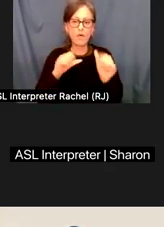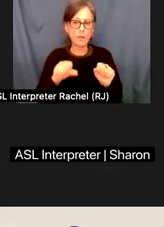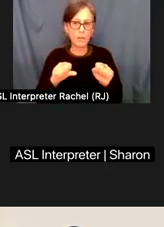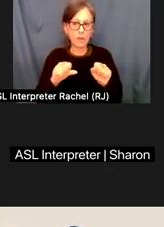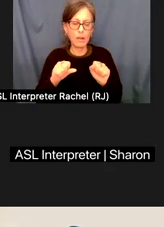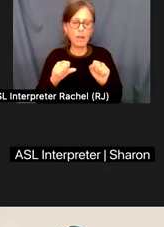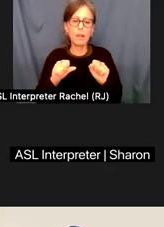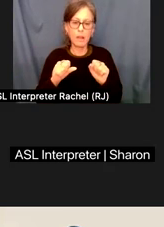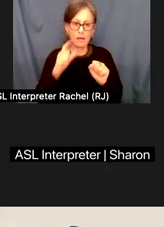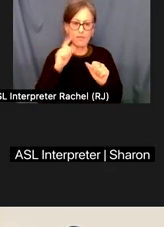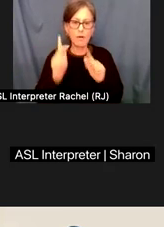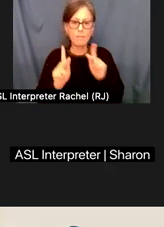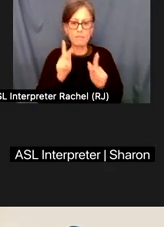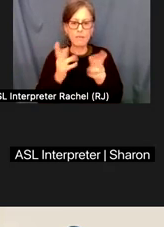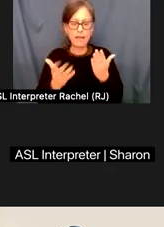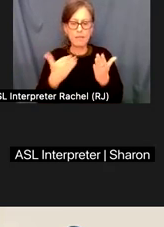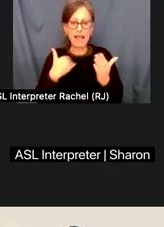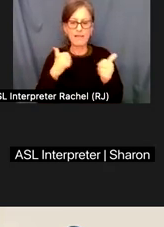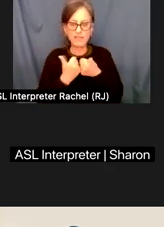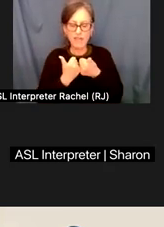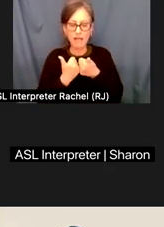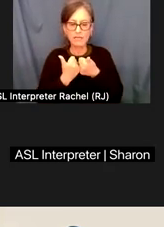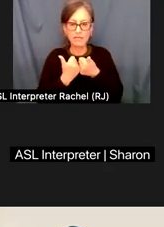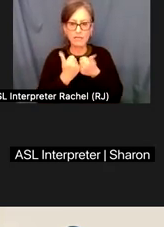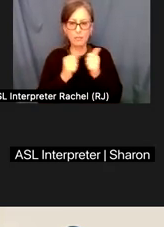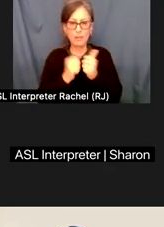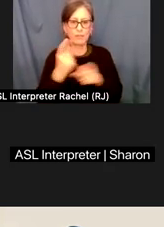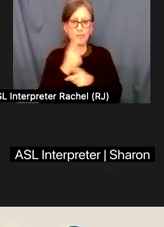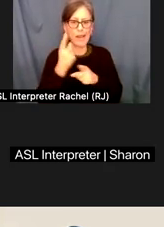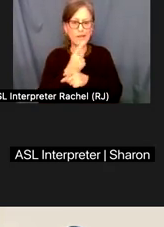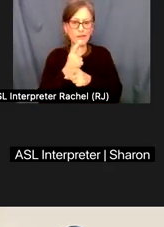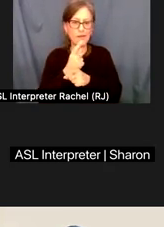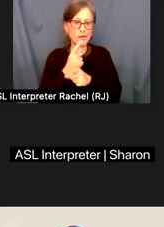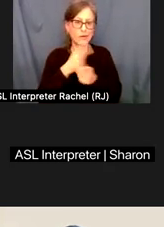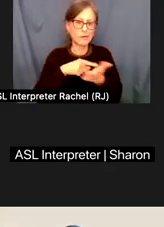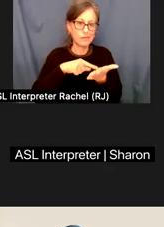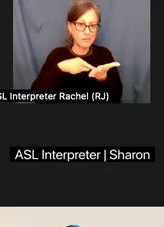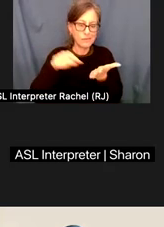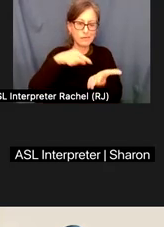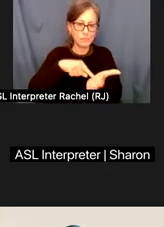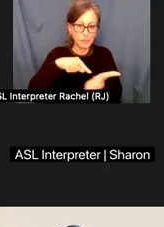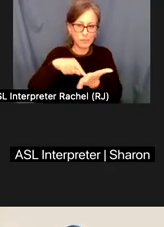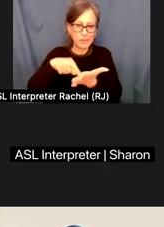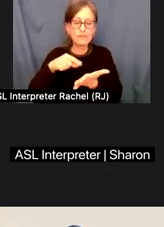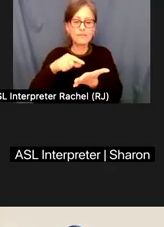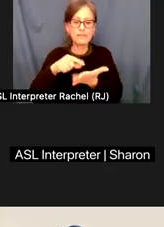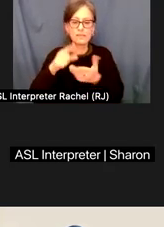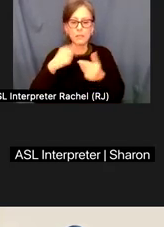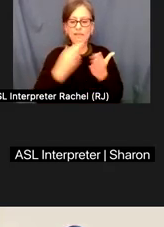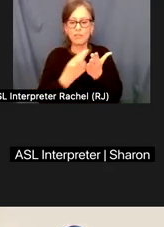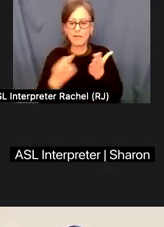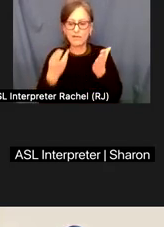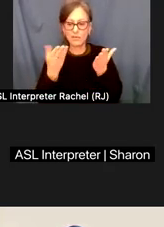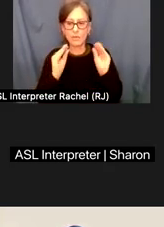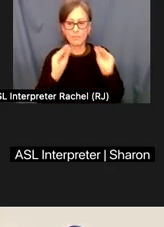to people who may have challenges with regular expenses. And Lars Eric has put a resource there. I think one of the